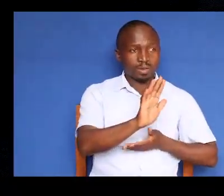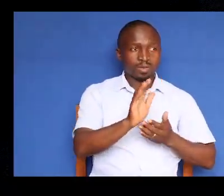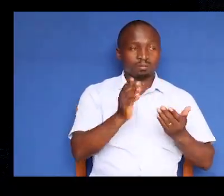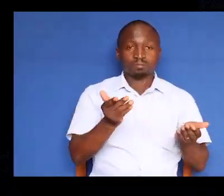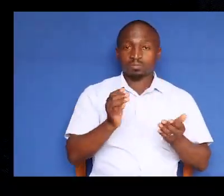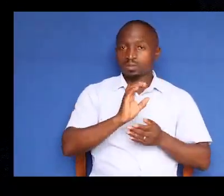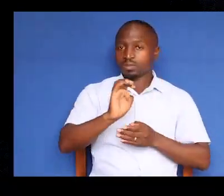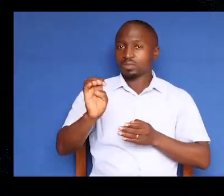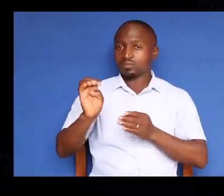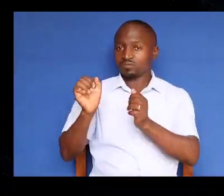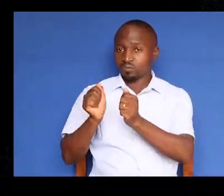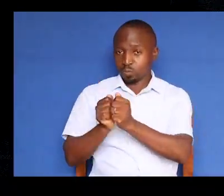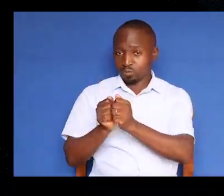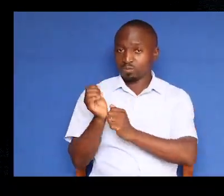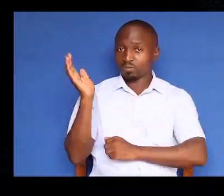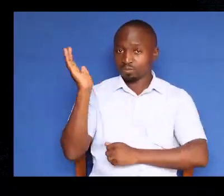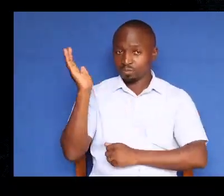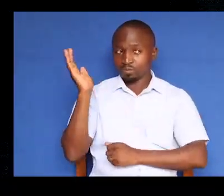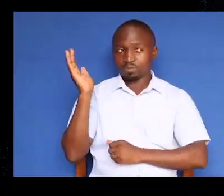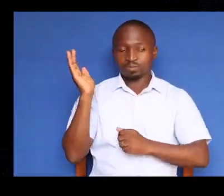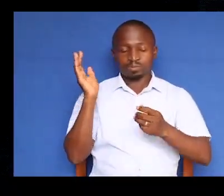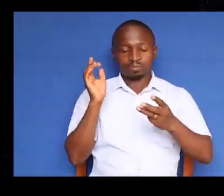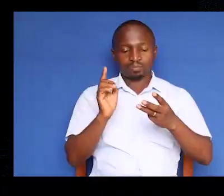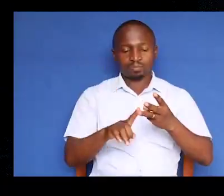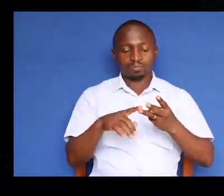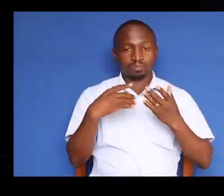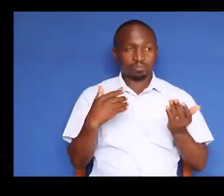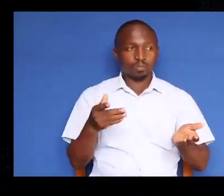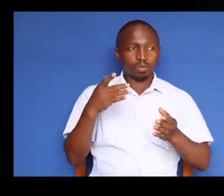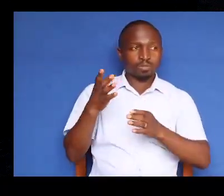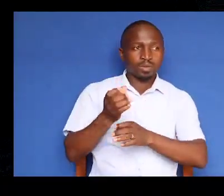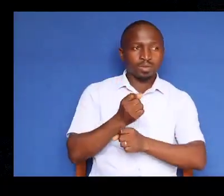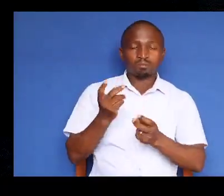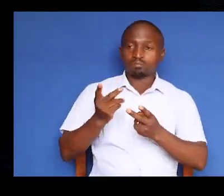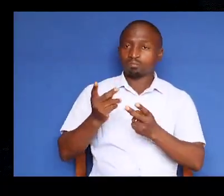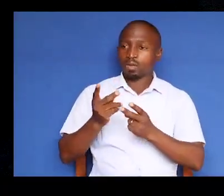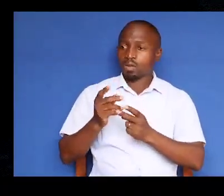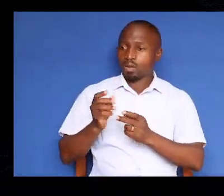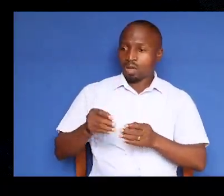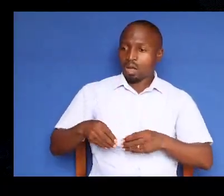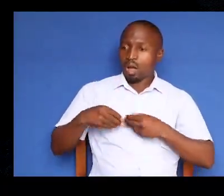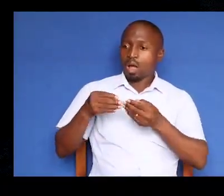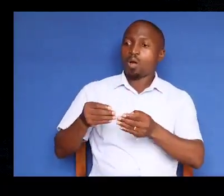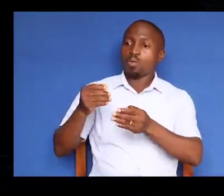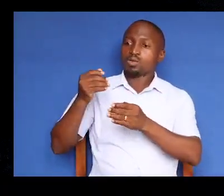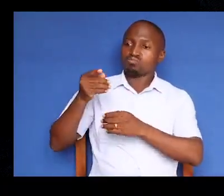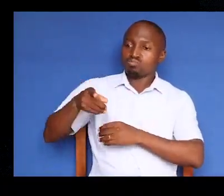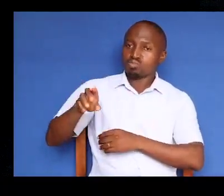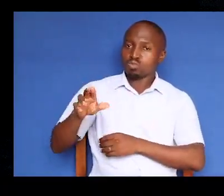is 10,000 here. So we get output tax.